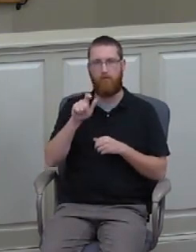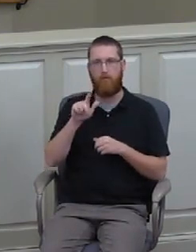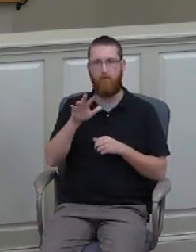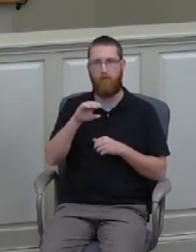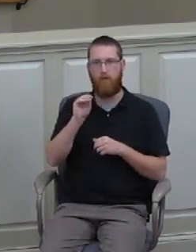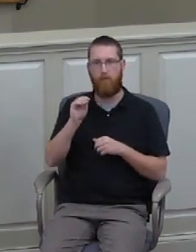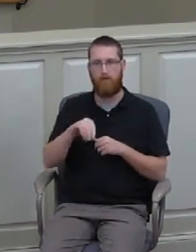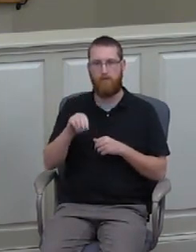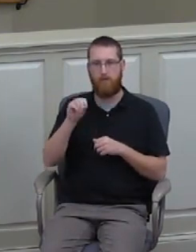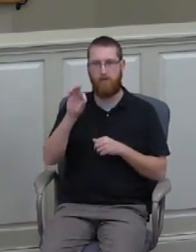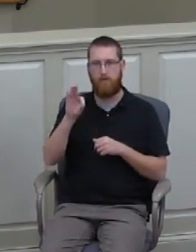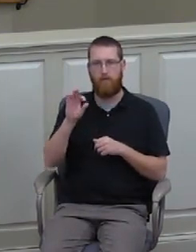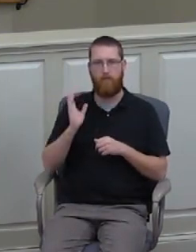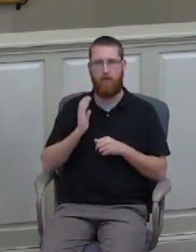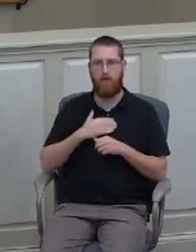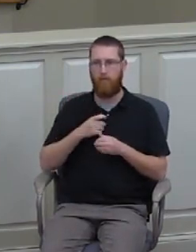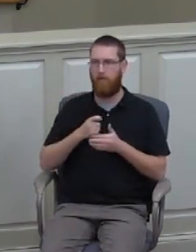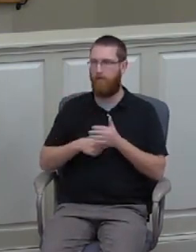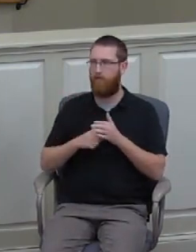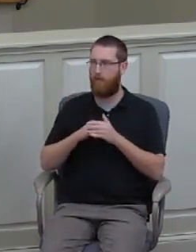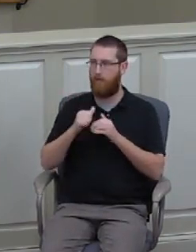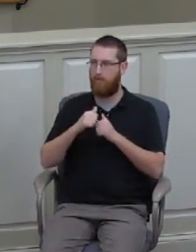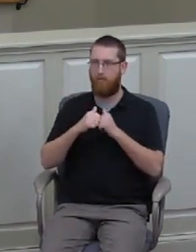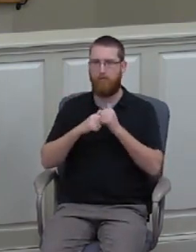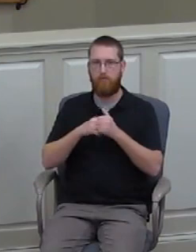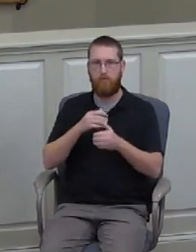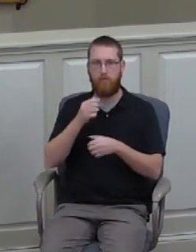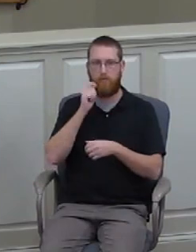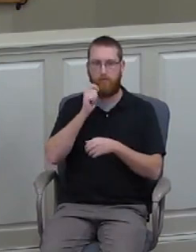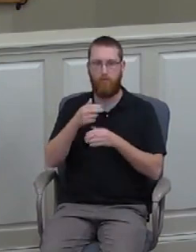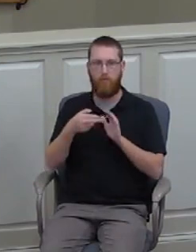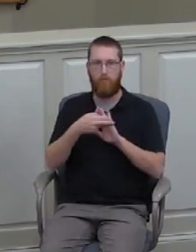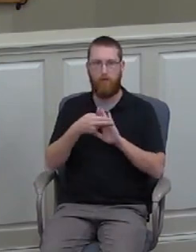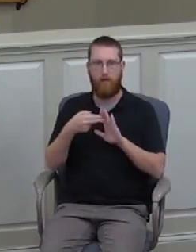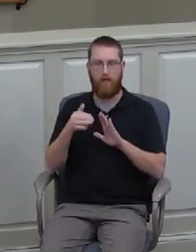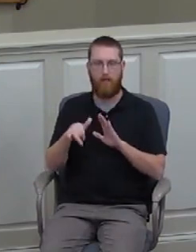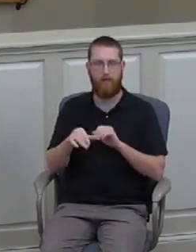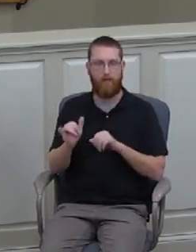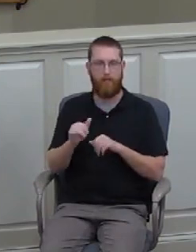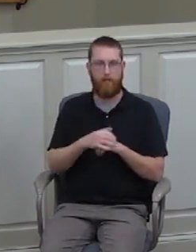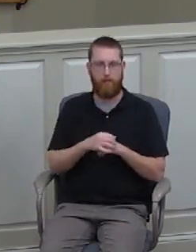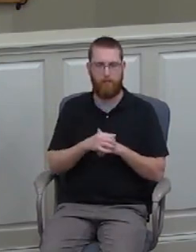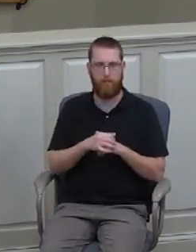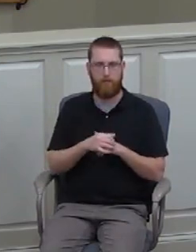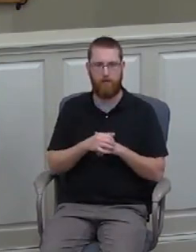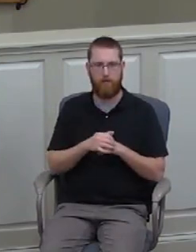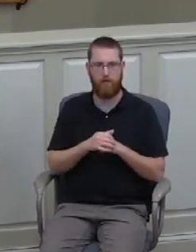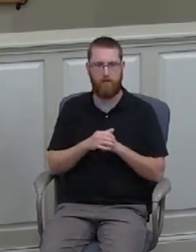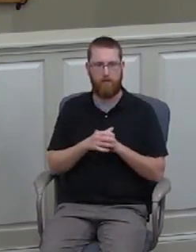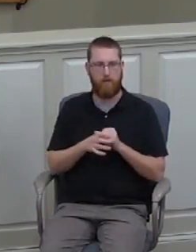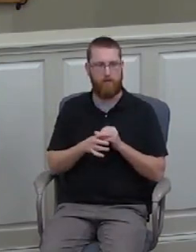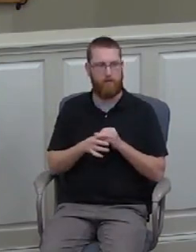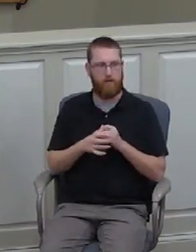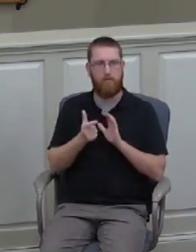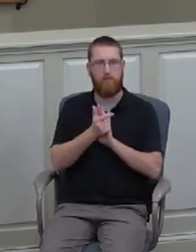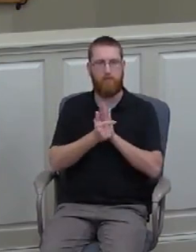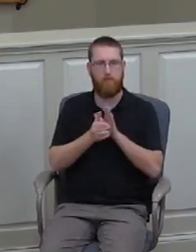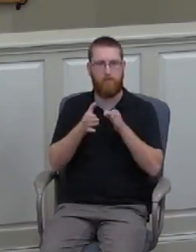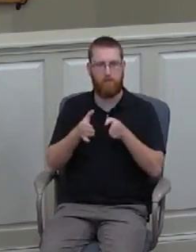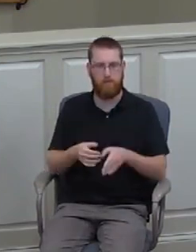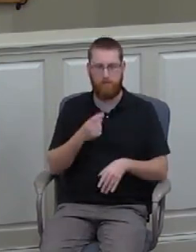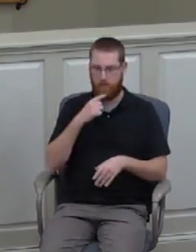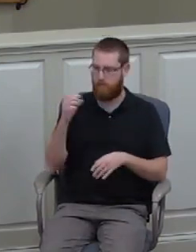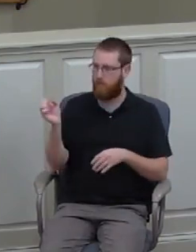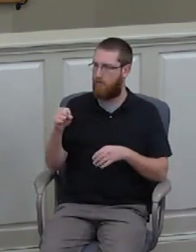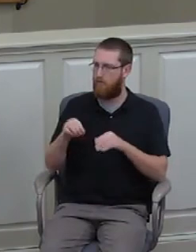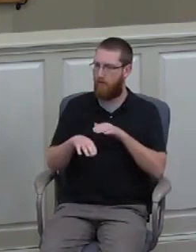Boyle County resident fee structure. I think that's really neat to highlight that too. Yes, so again, this was based